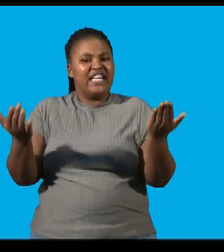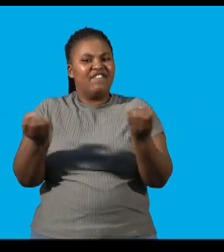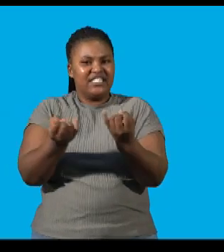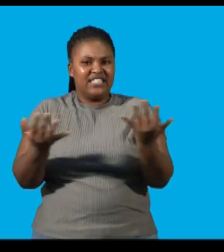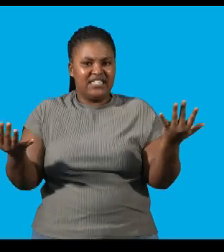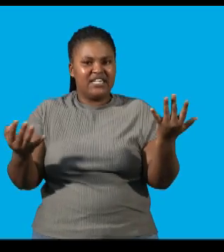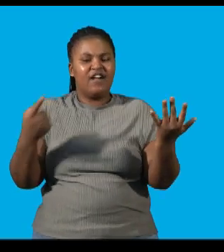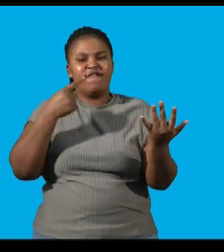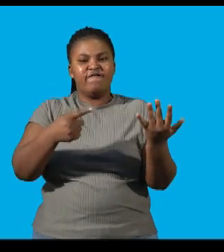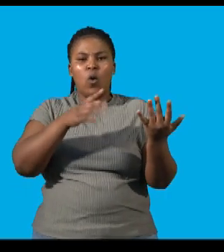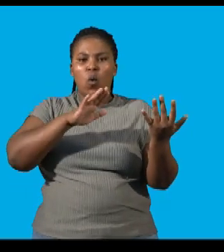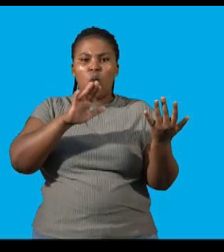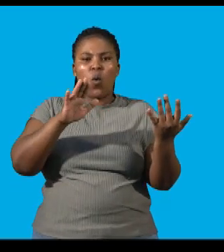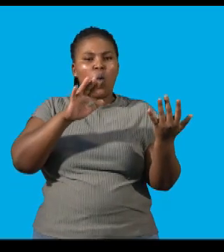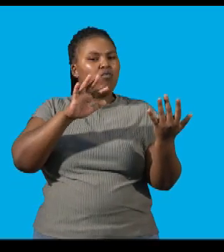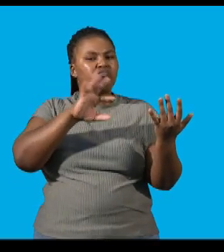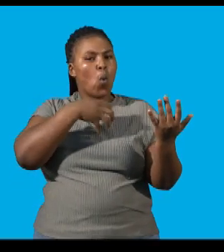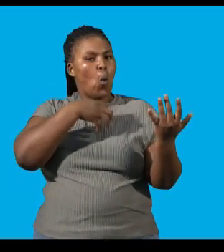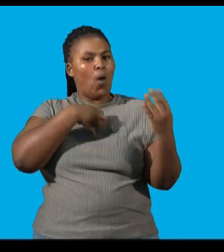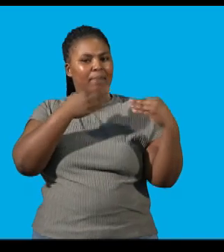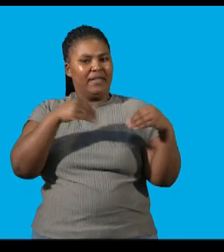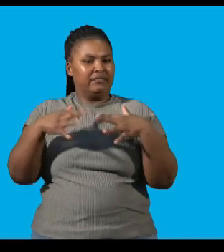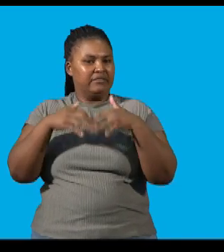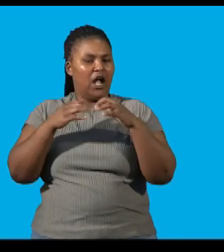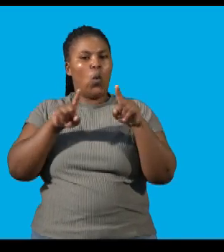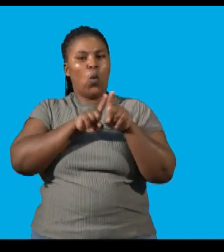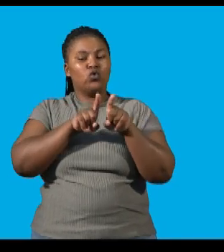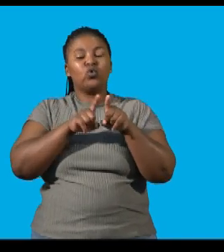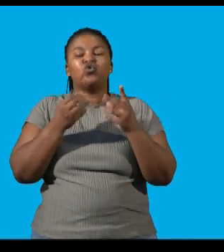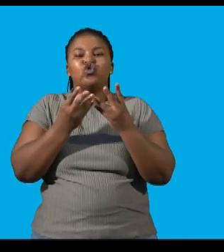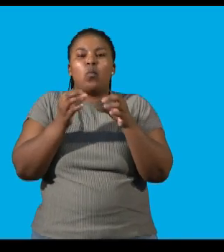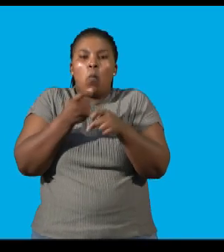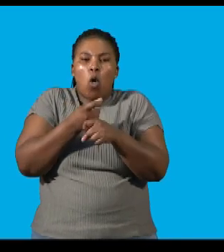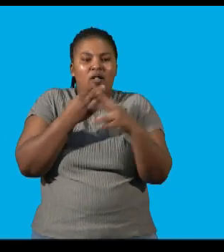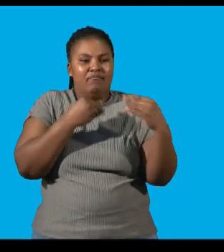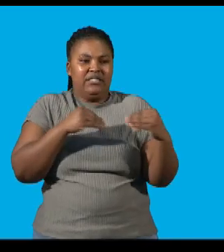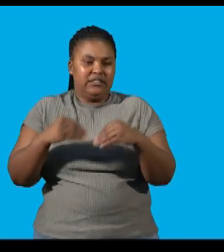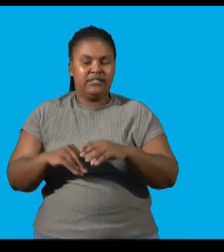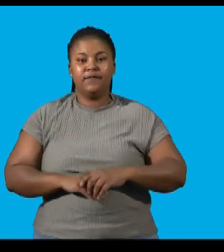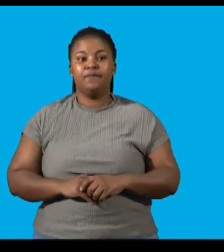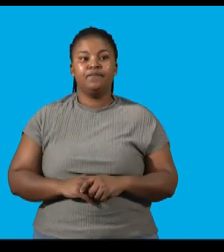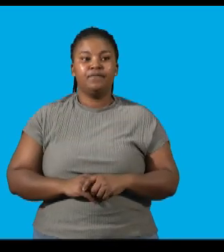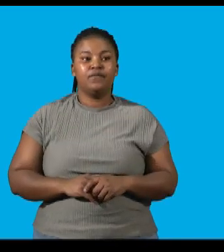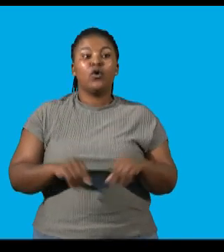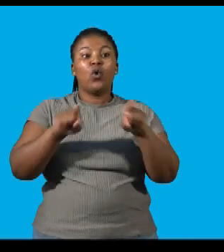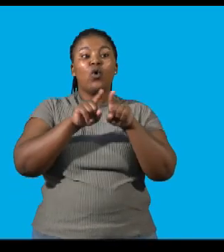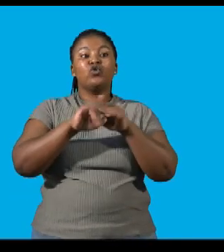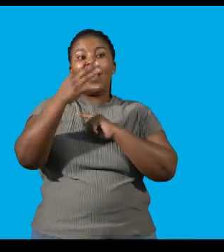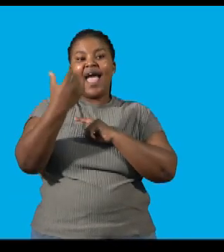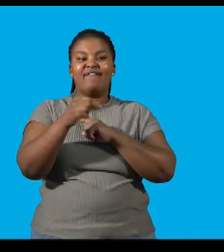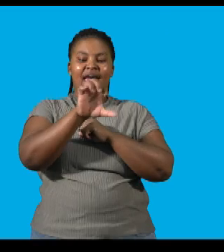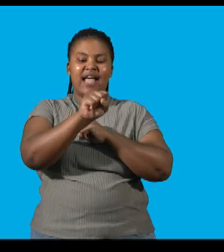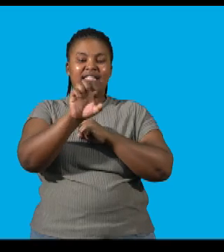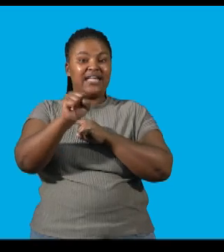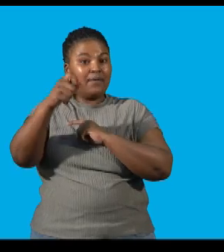delivery to entrepreneurs and also to small enterprises. We also have the